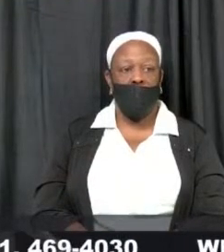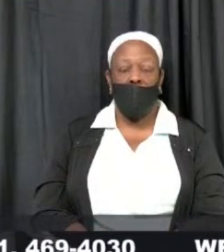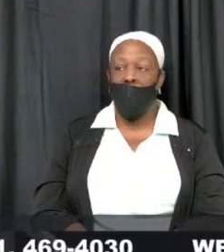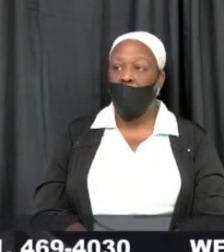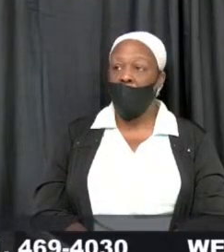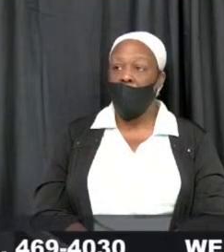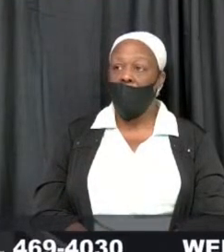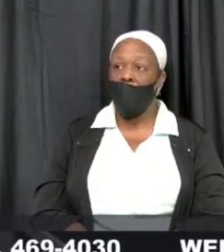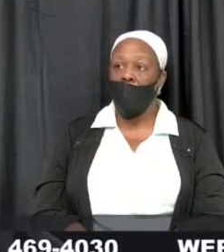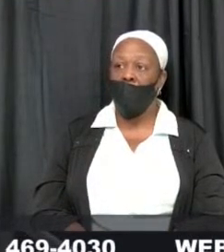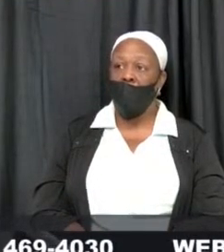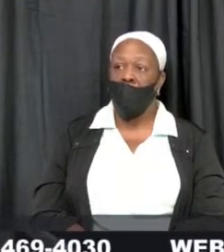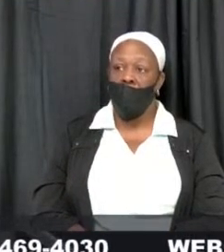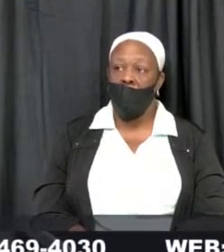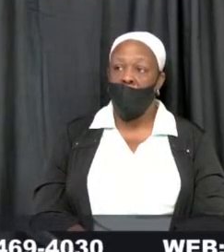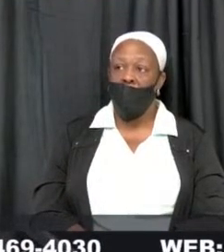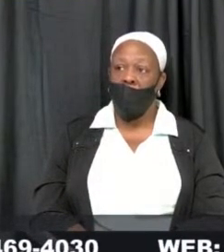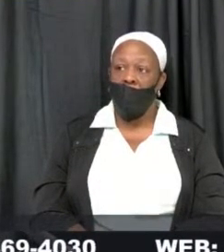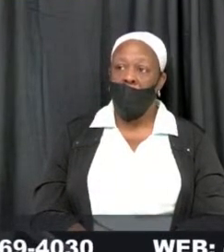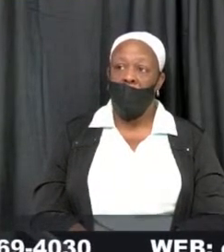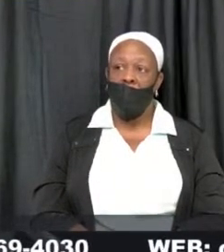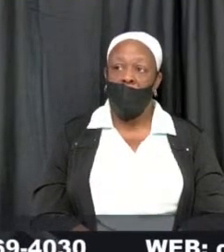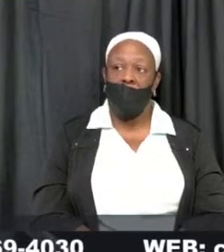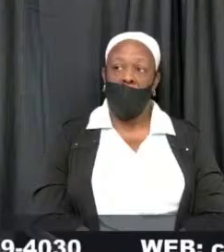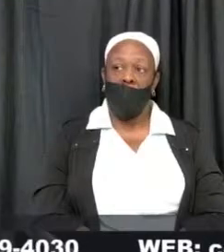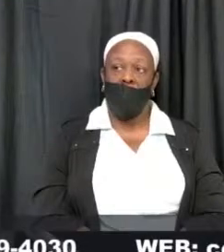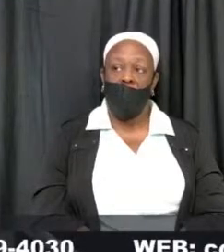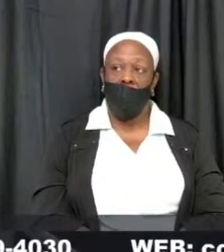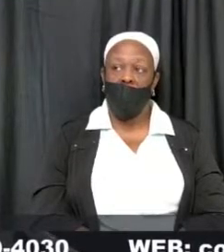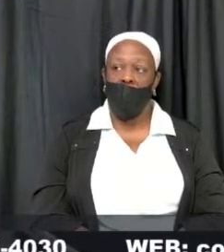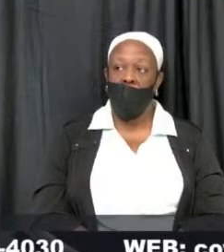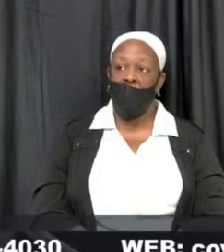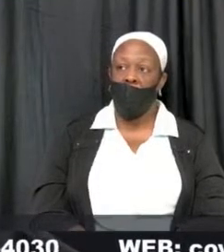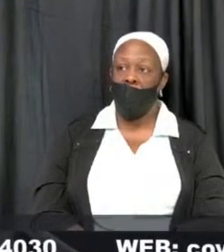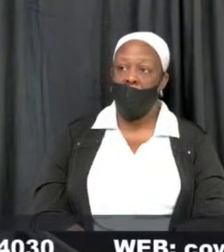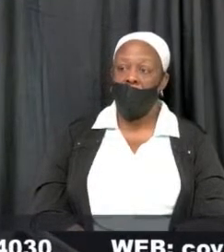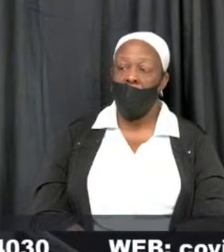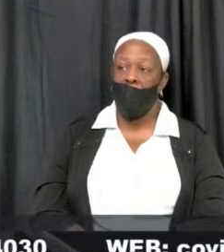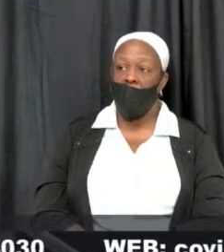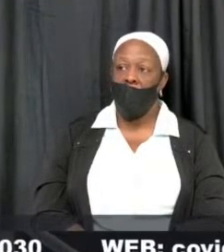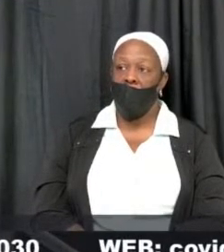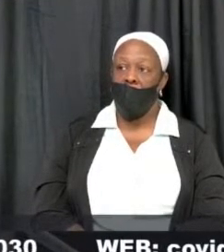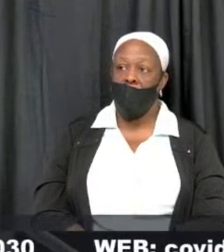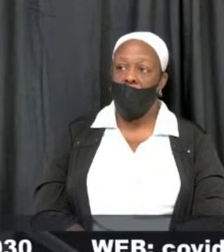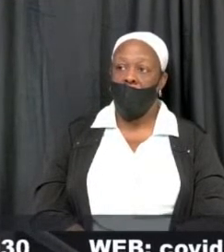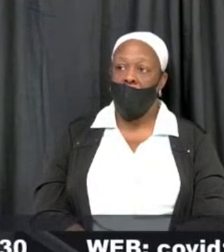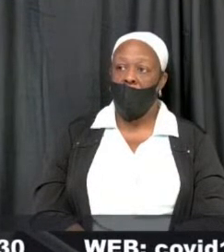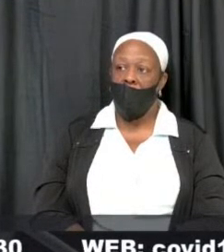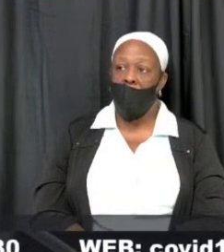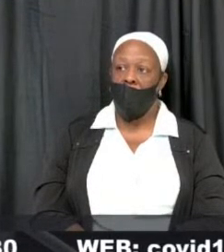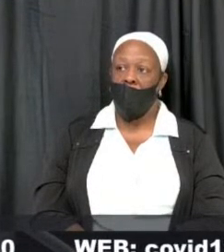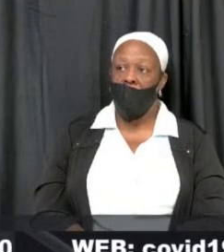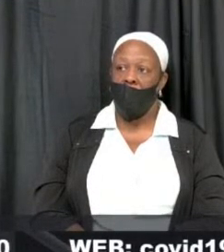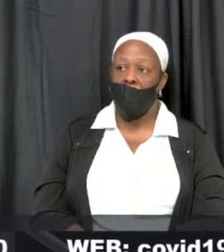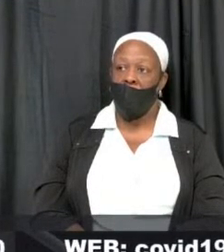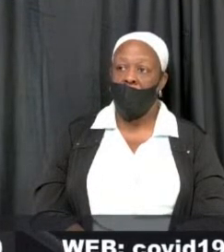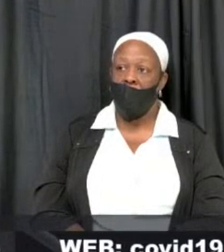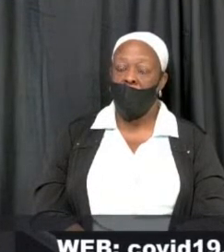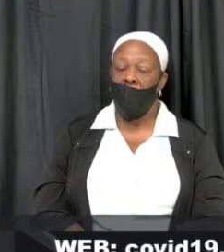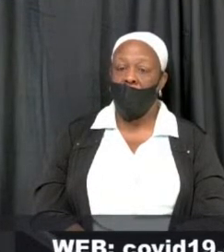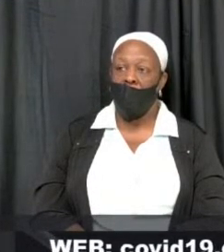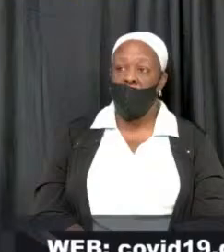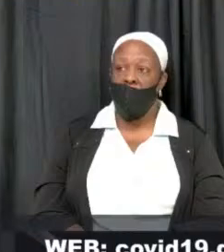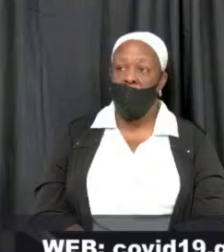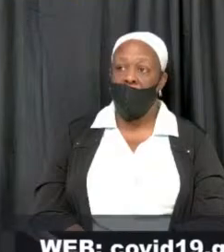Chairman Lesroy Williams, the Director General of the SKNIS, the St. Kitts and